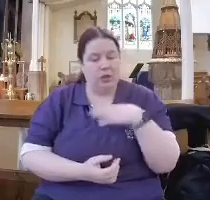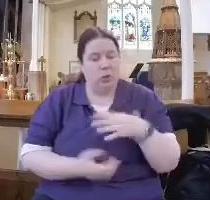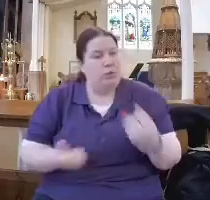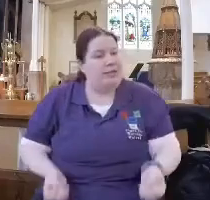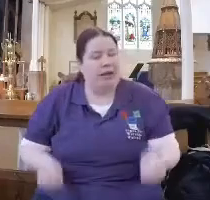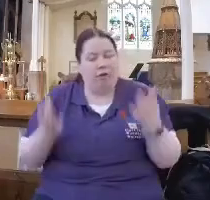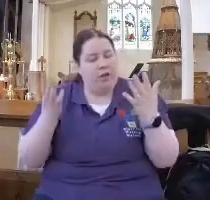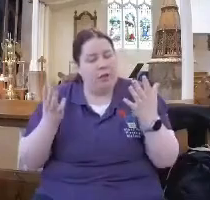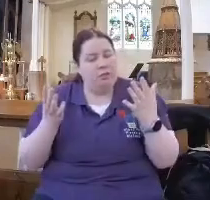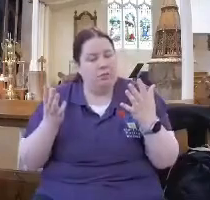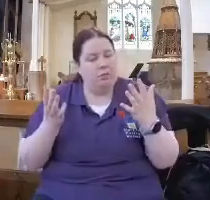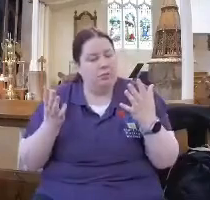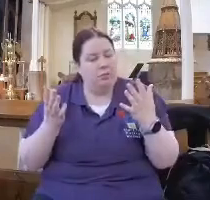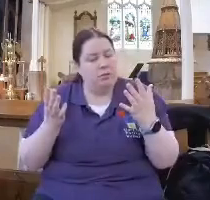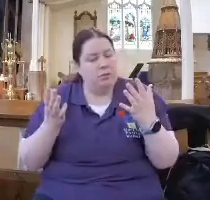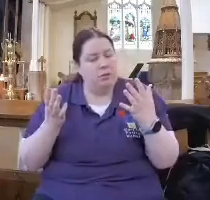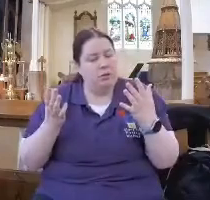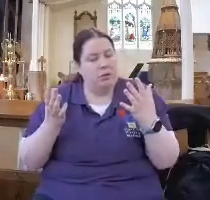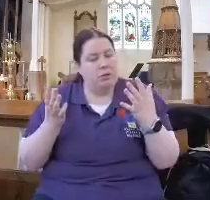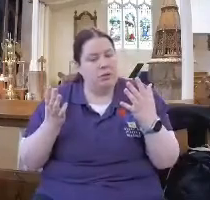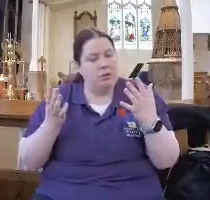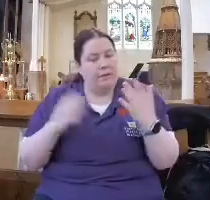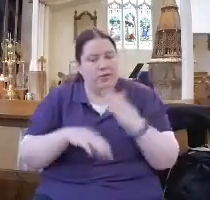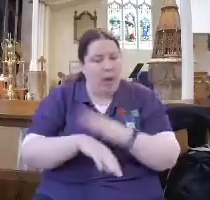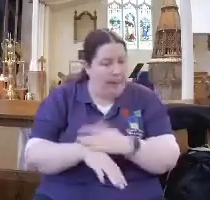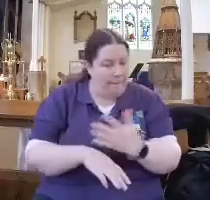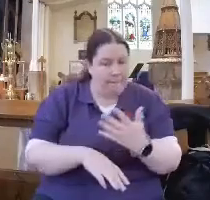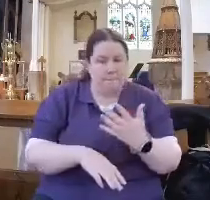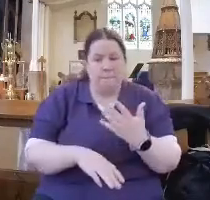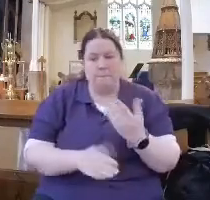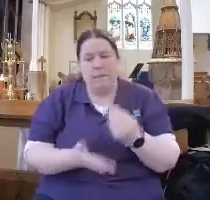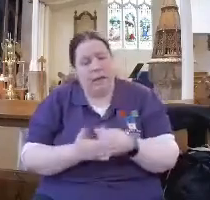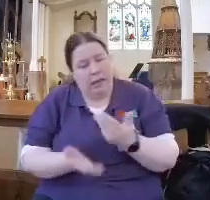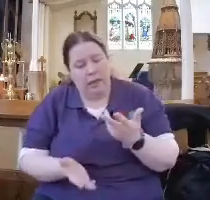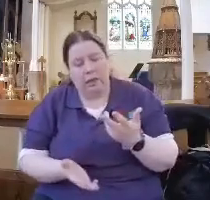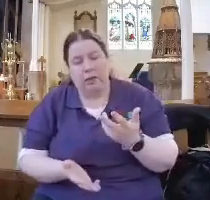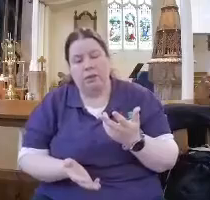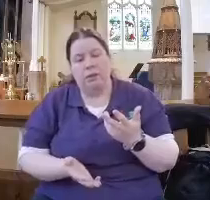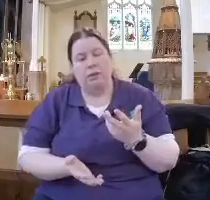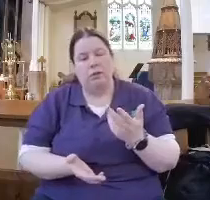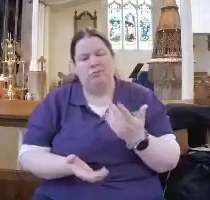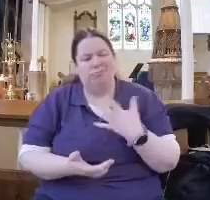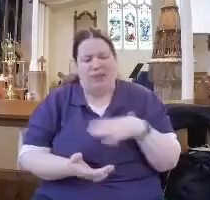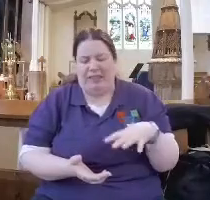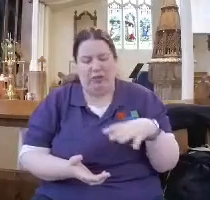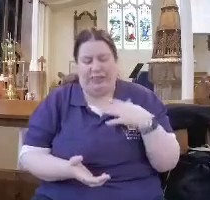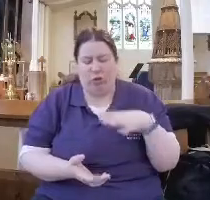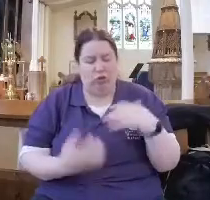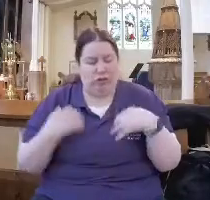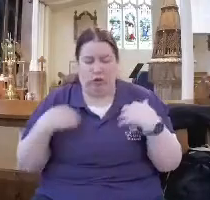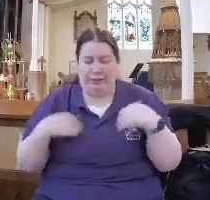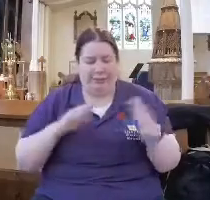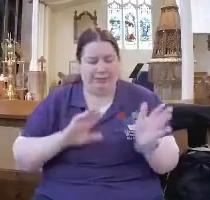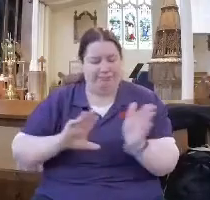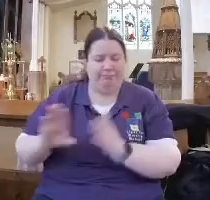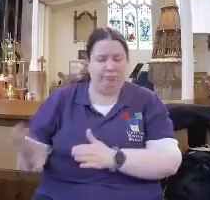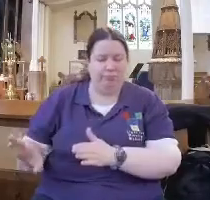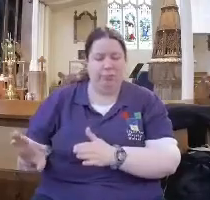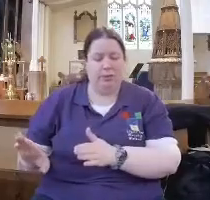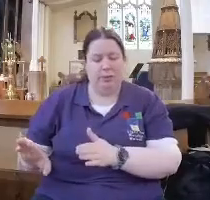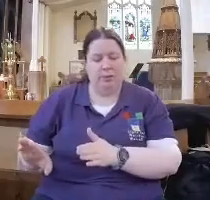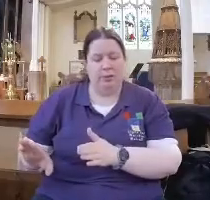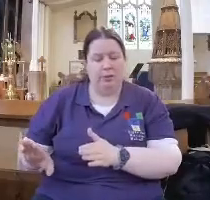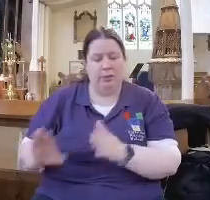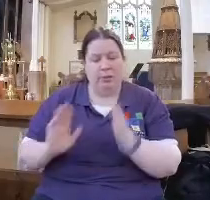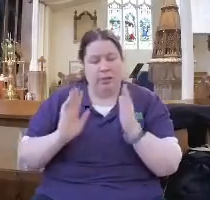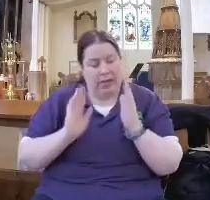sacrifices. He doesn't want sacrifices of time or money or stuff like that. But what he wants is a broken